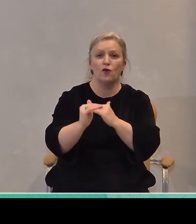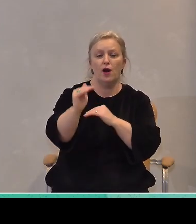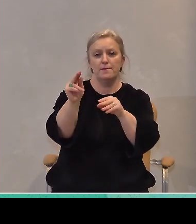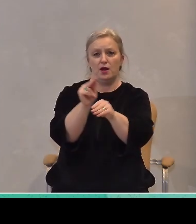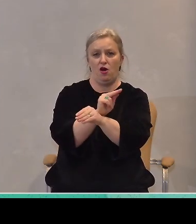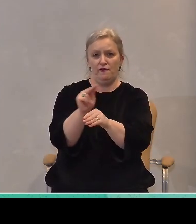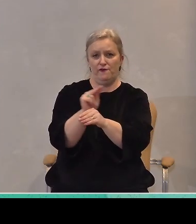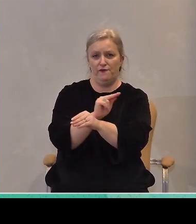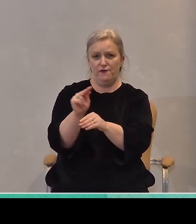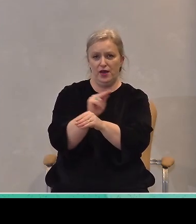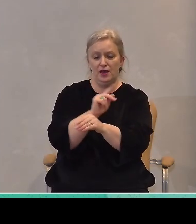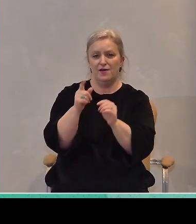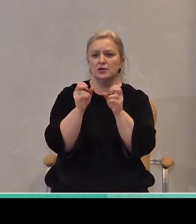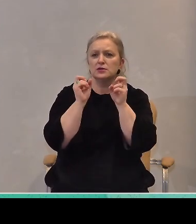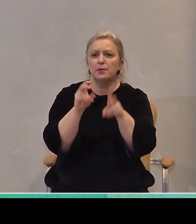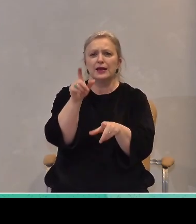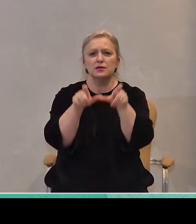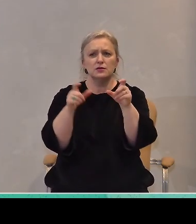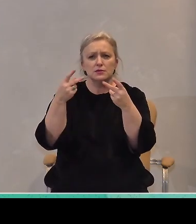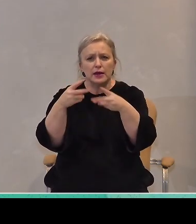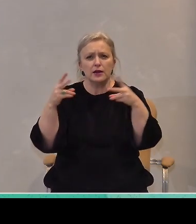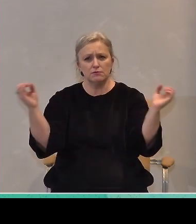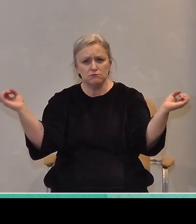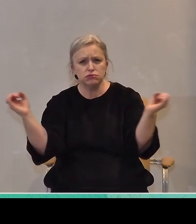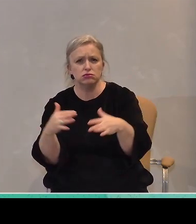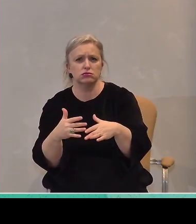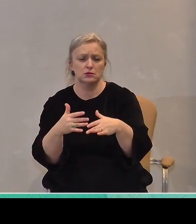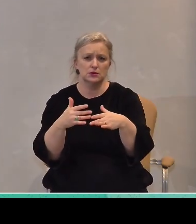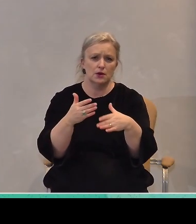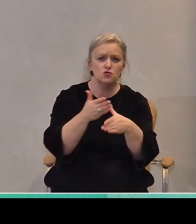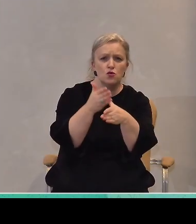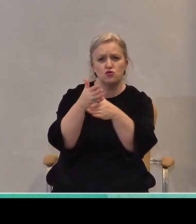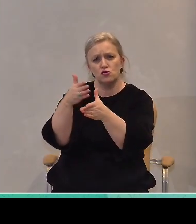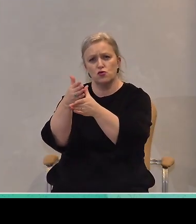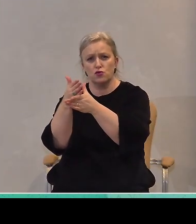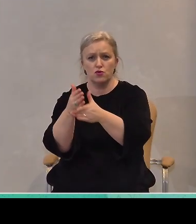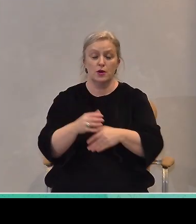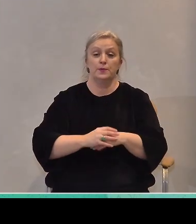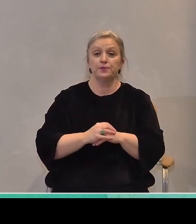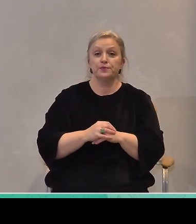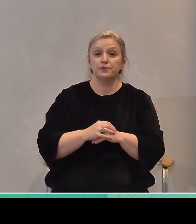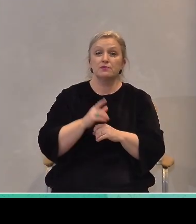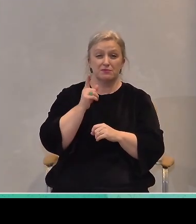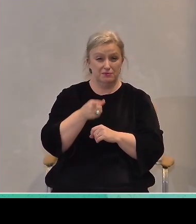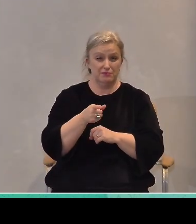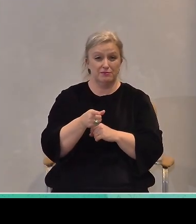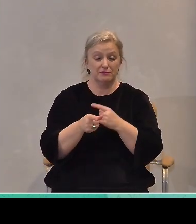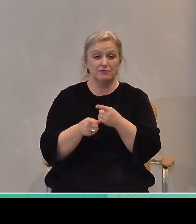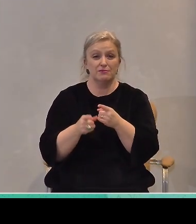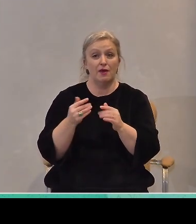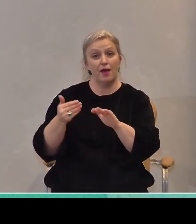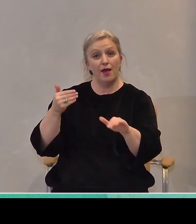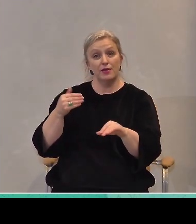main reasons. That the smoother treatment journey for the patient and the facilitation